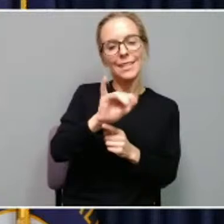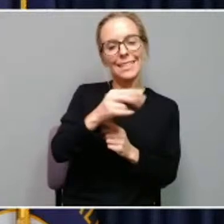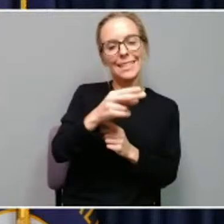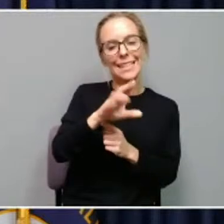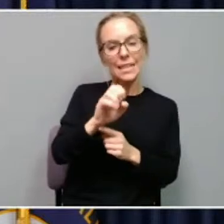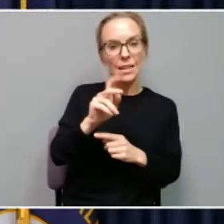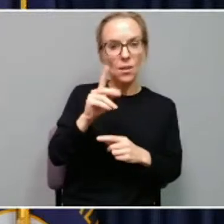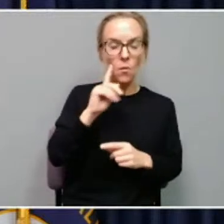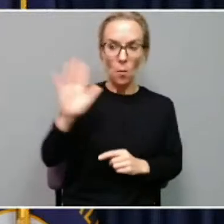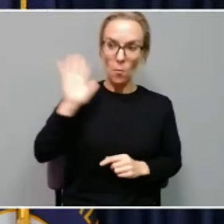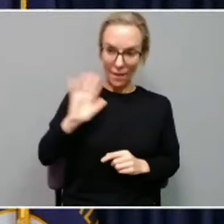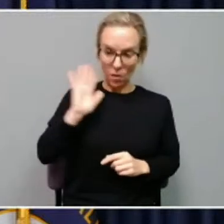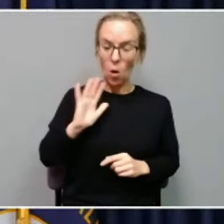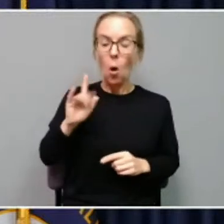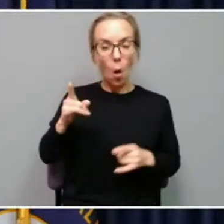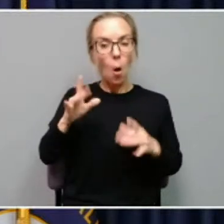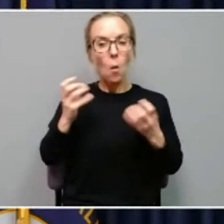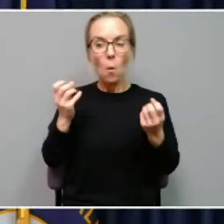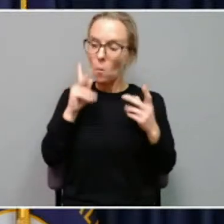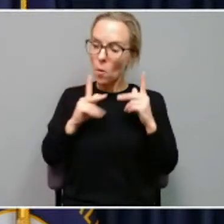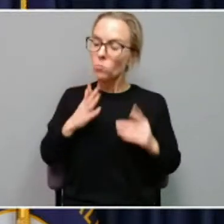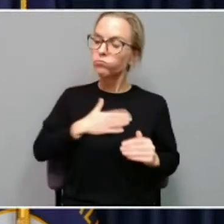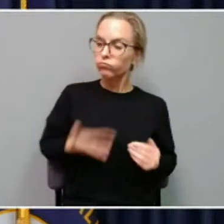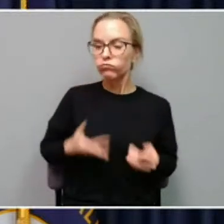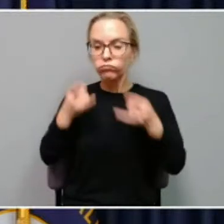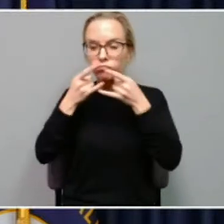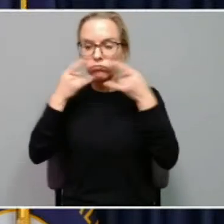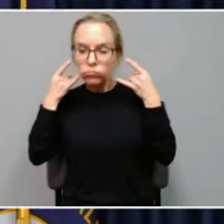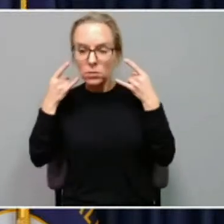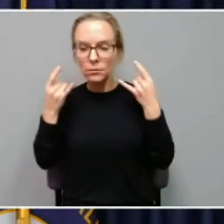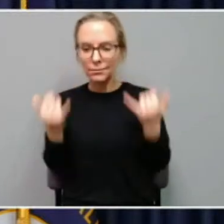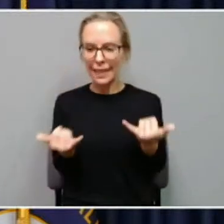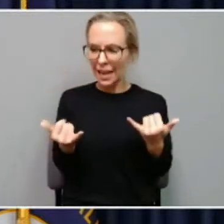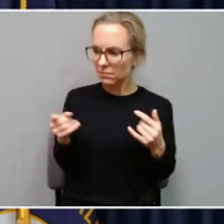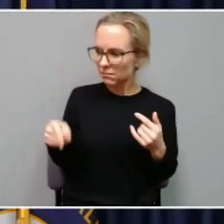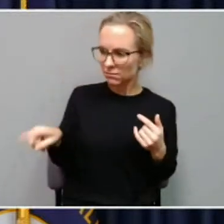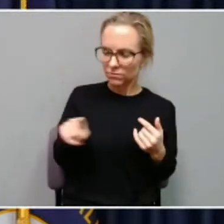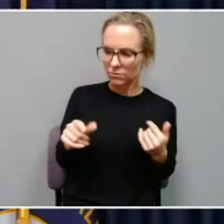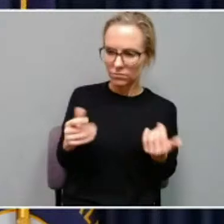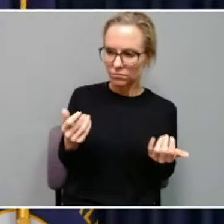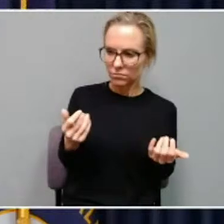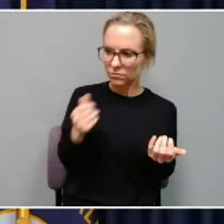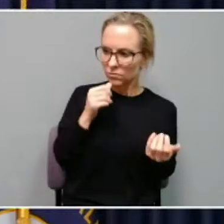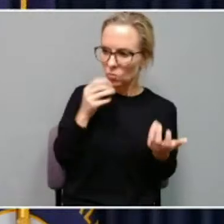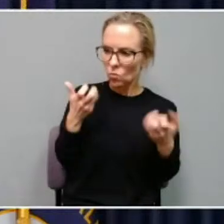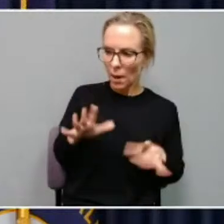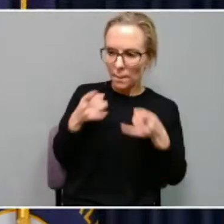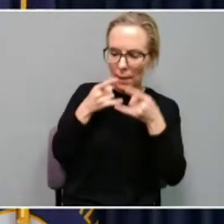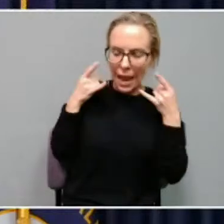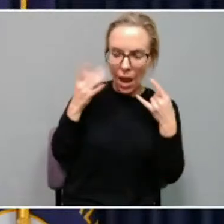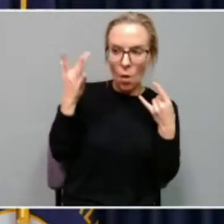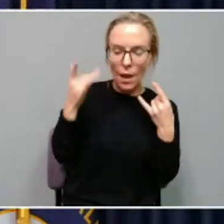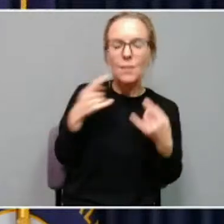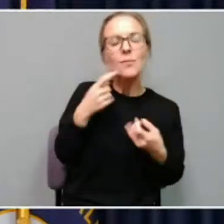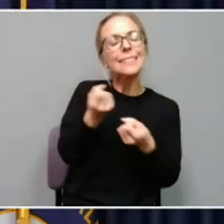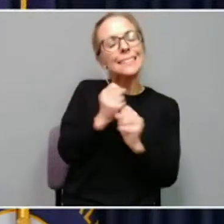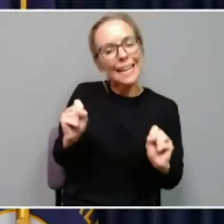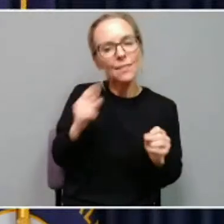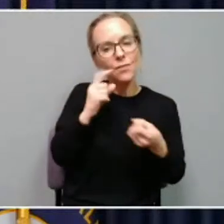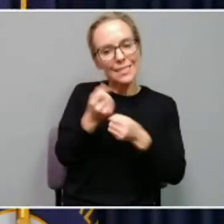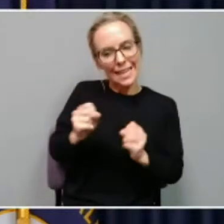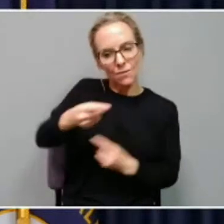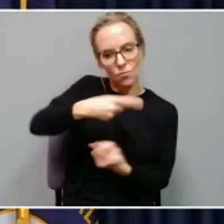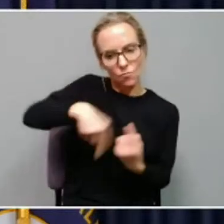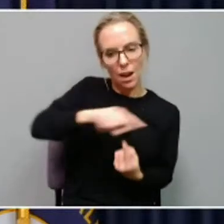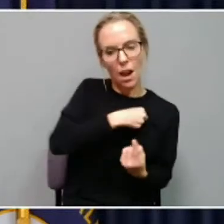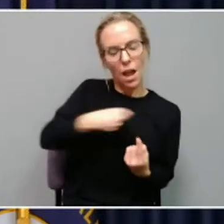previously everybody would have been wearing them, and they're not. But for our own safety and the safety around us, I think it's really